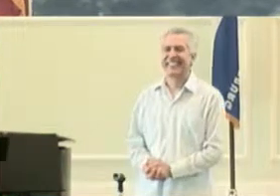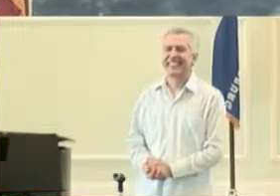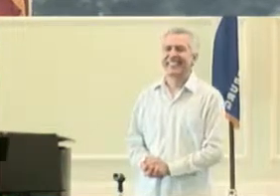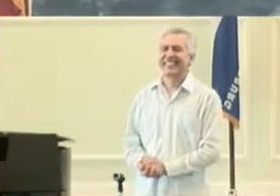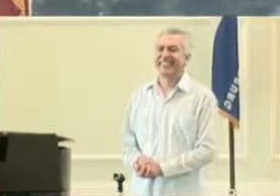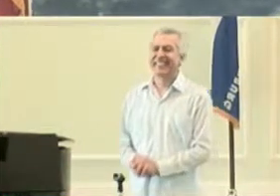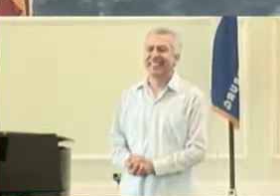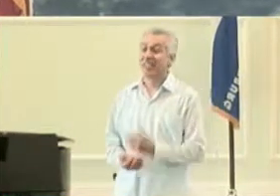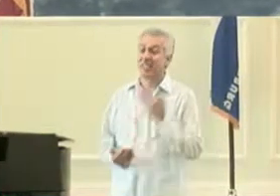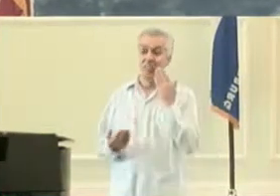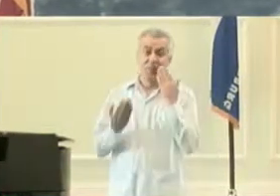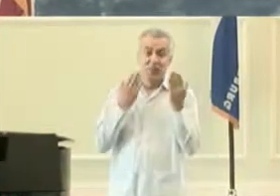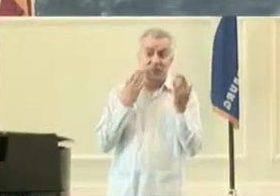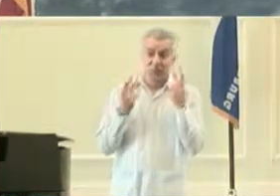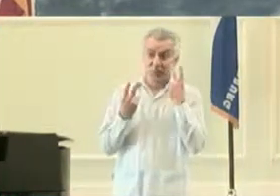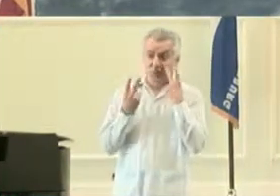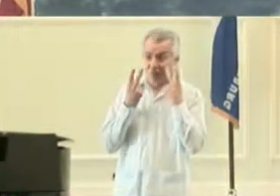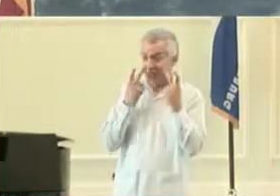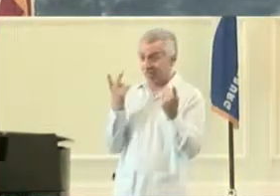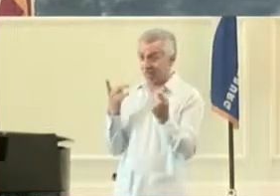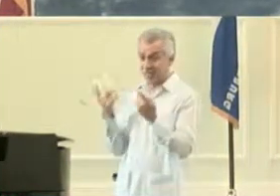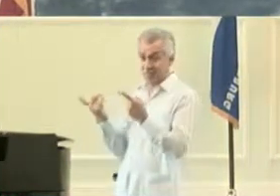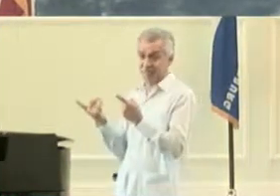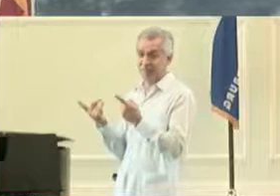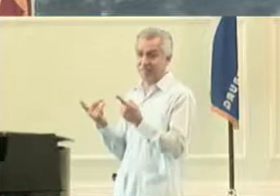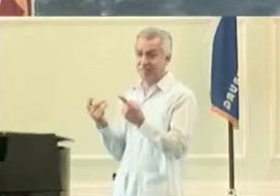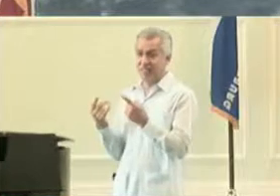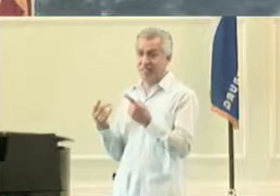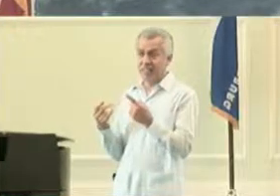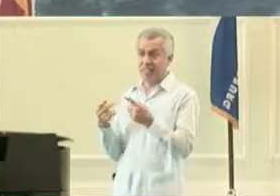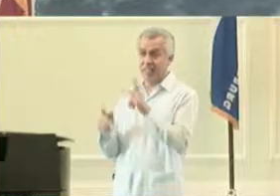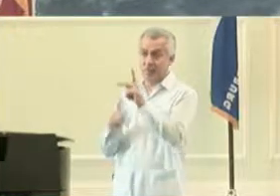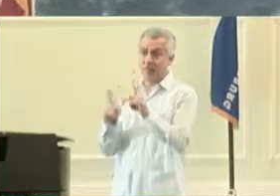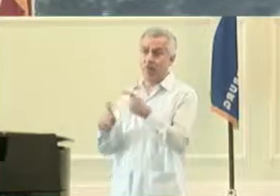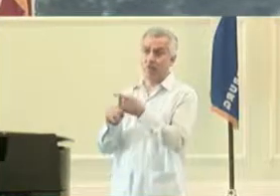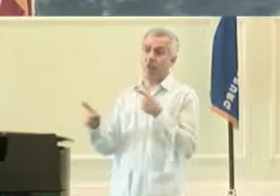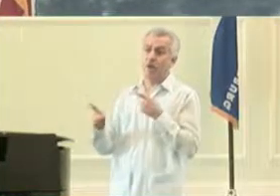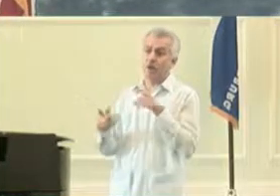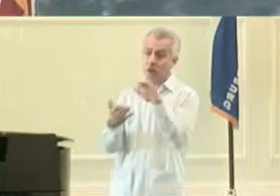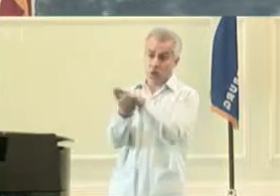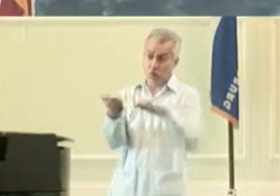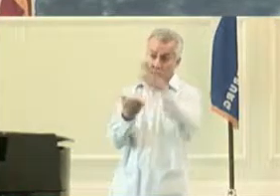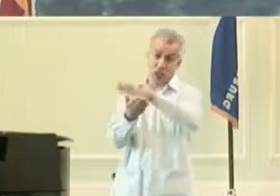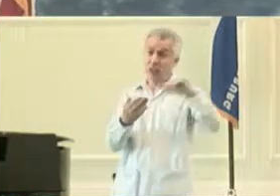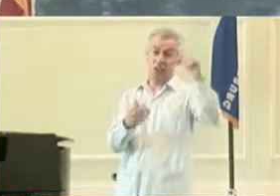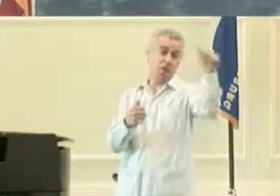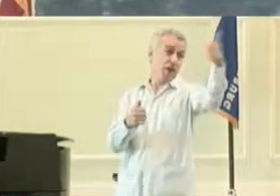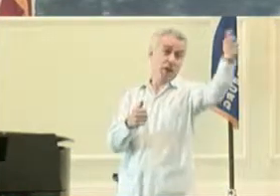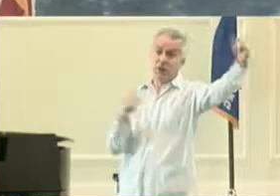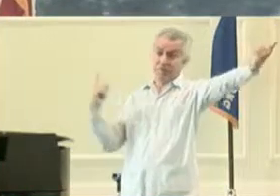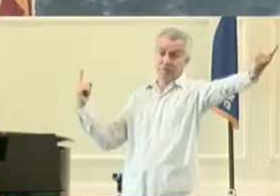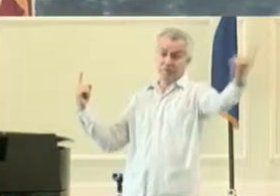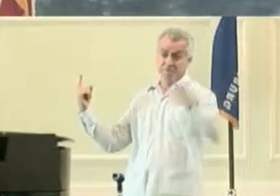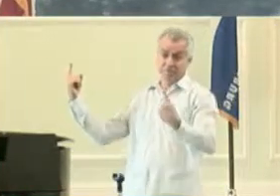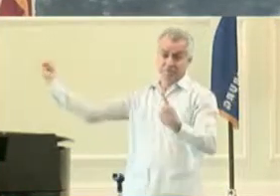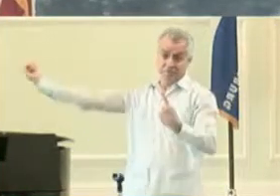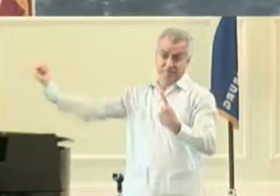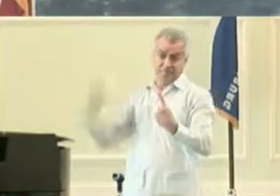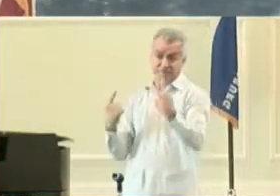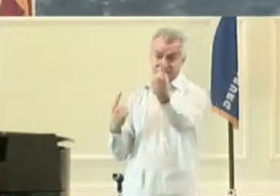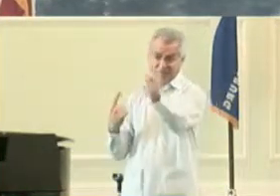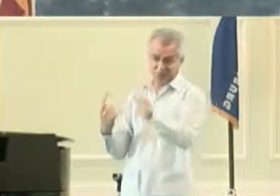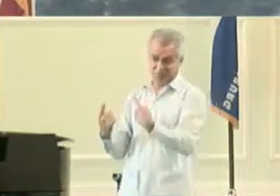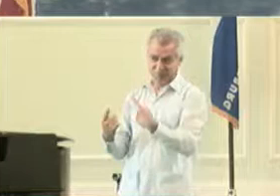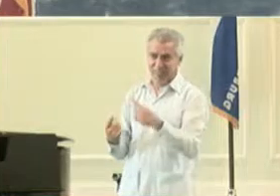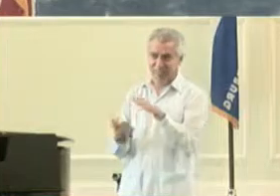It's good to see our returning university students who are with us today, Madeline and Jordan in the back.